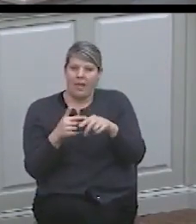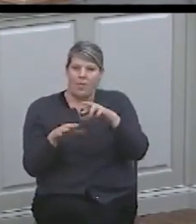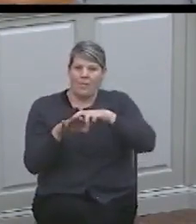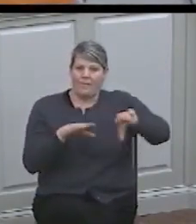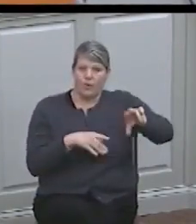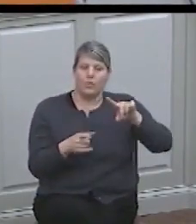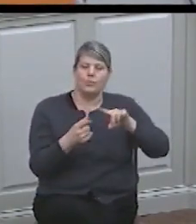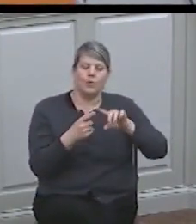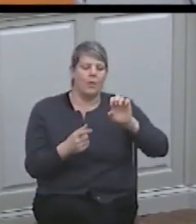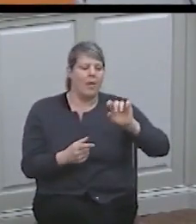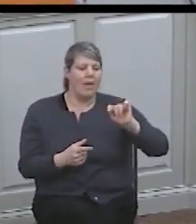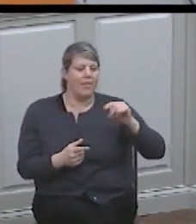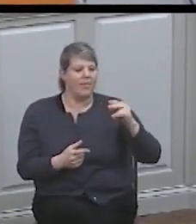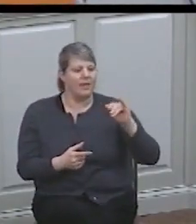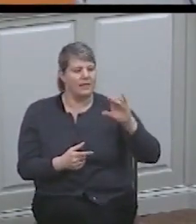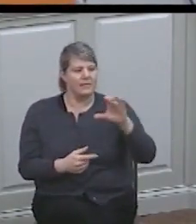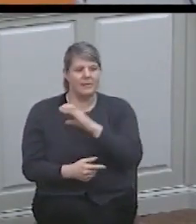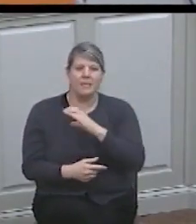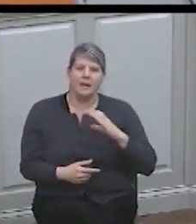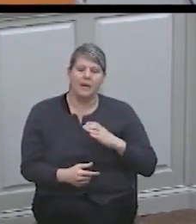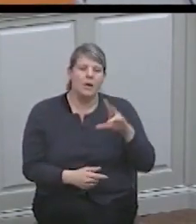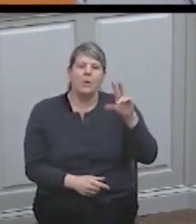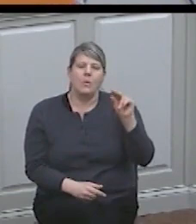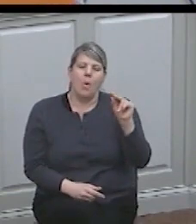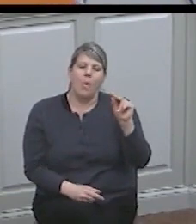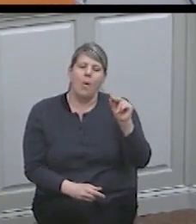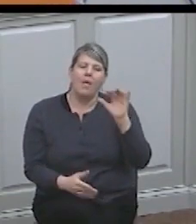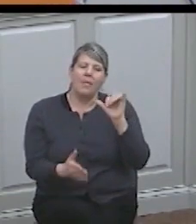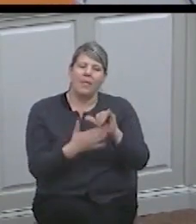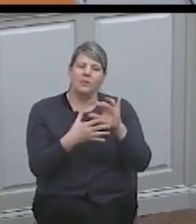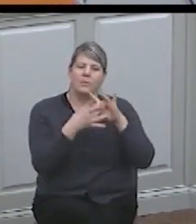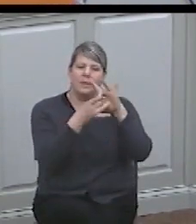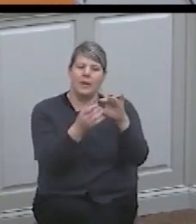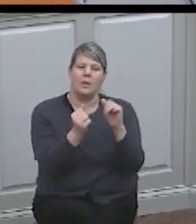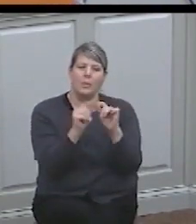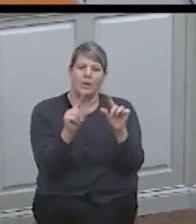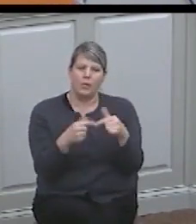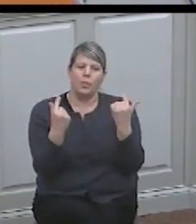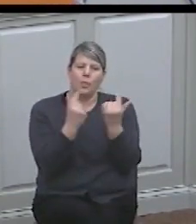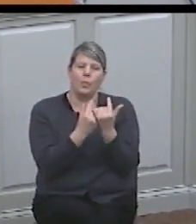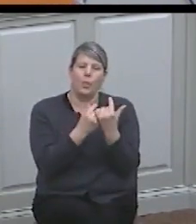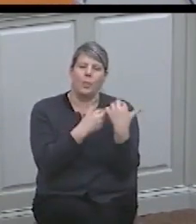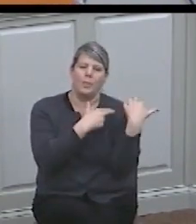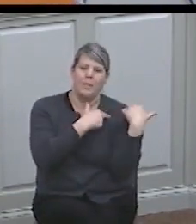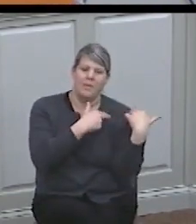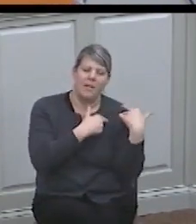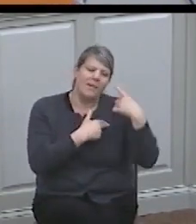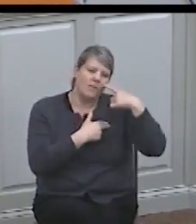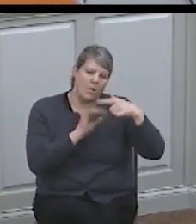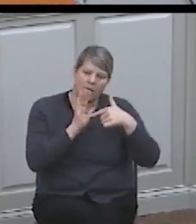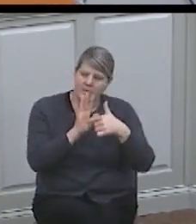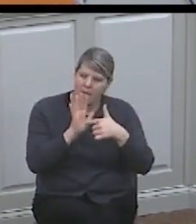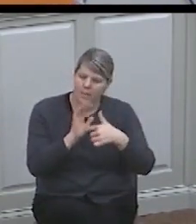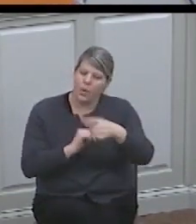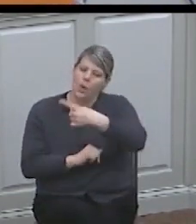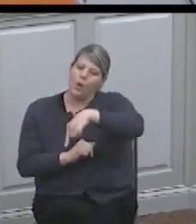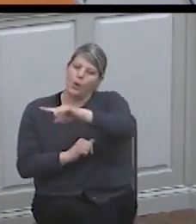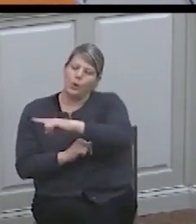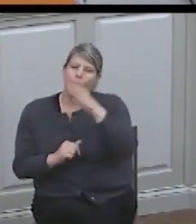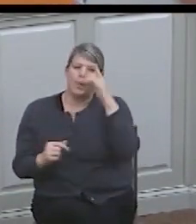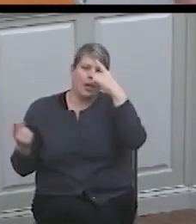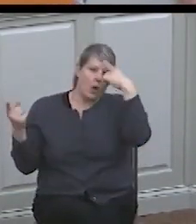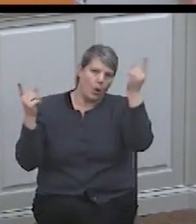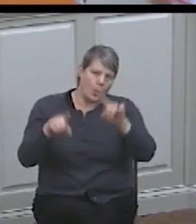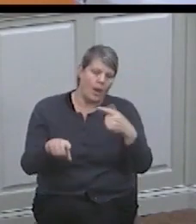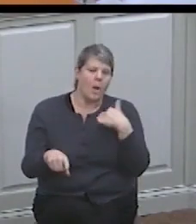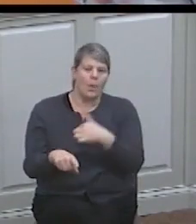this is about self-accountability or group accountability. Yeah. So if a commissioner, for instance, you're agreeing to say we're going to